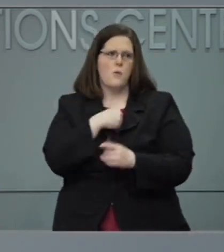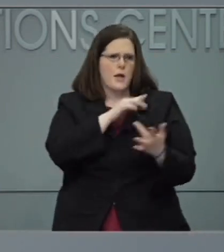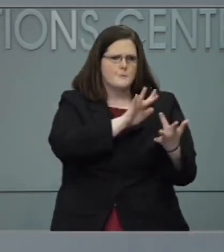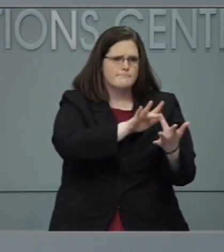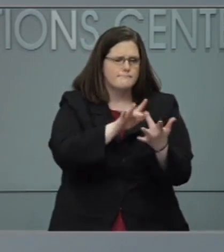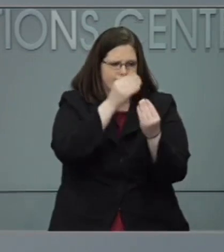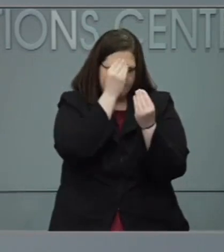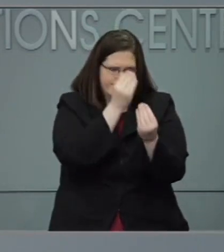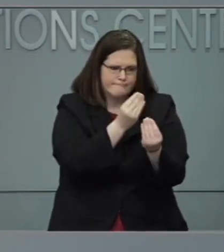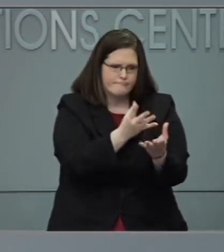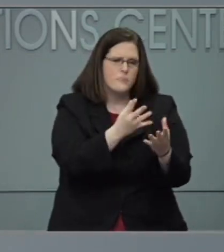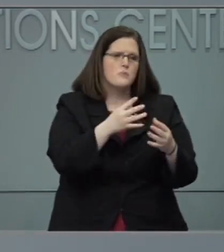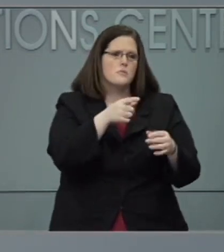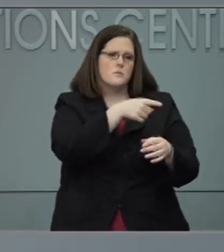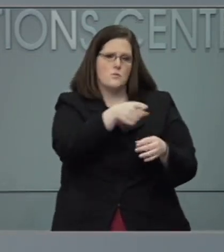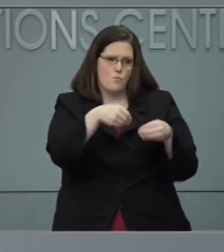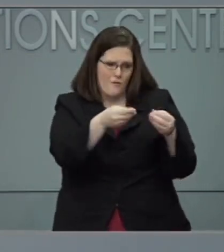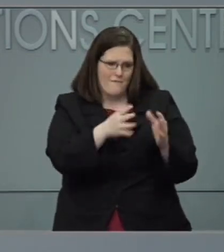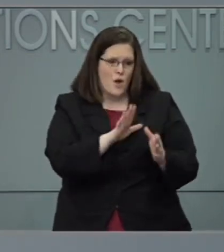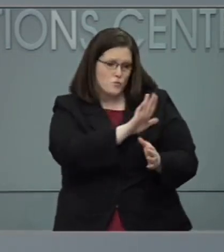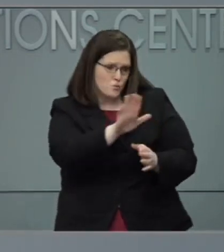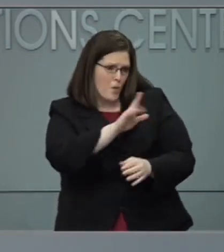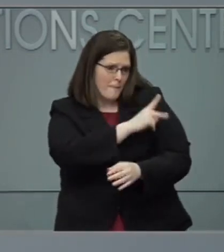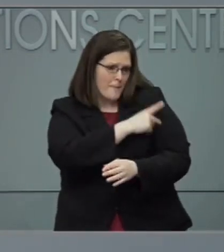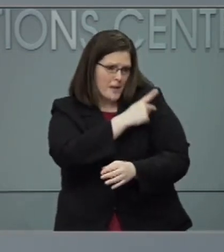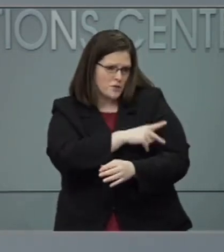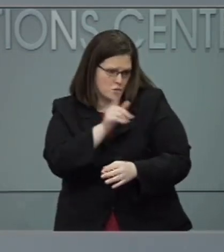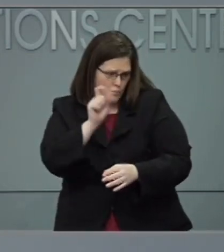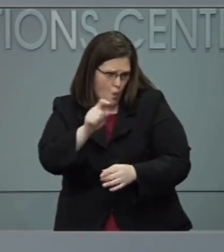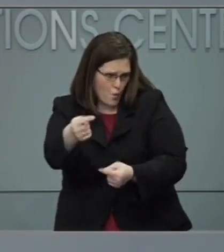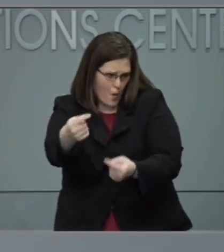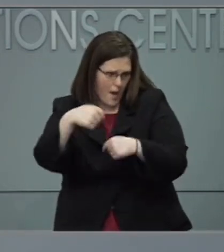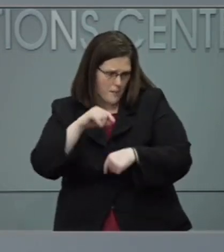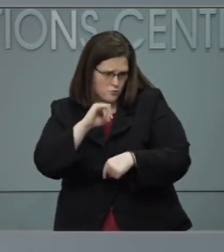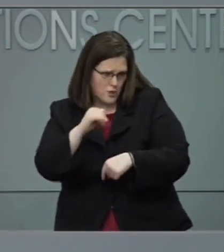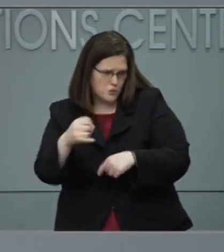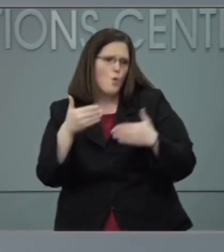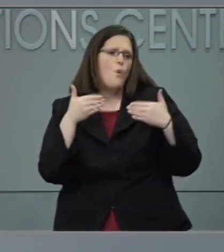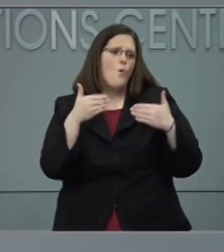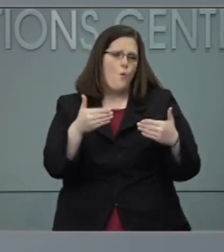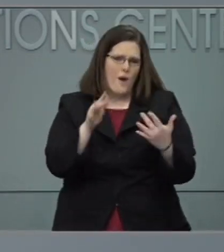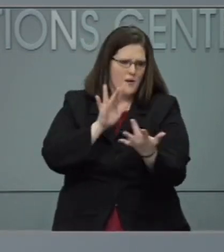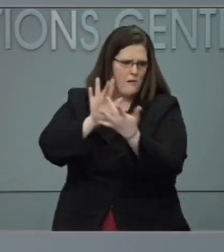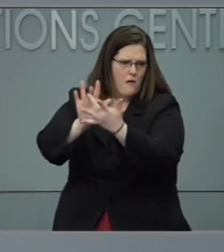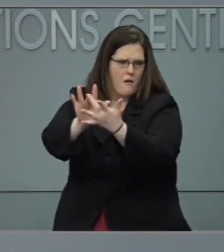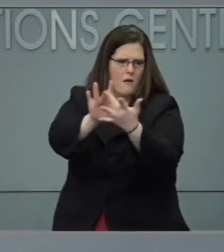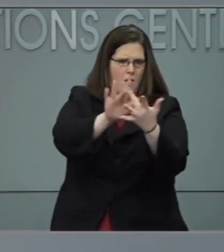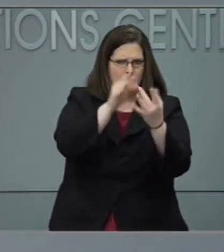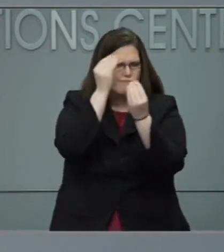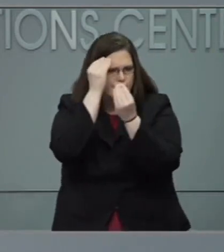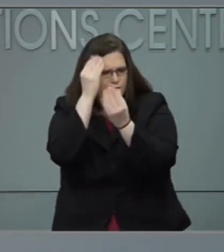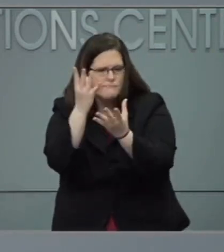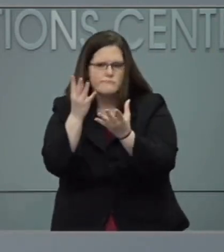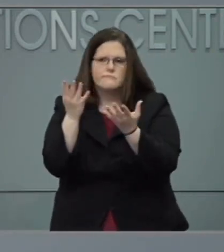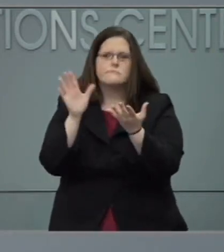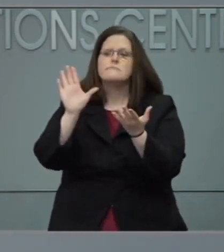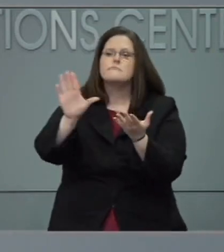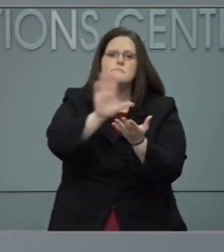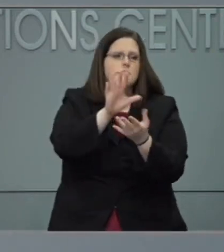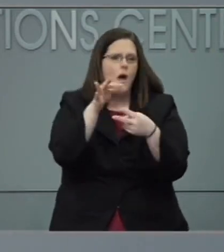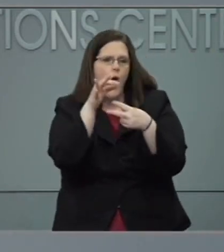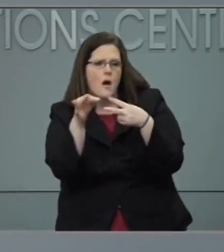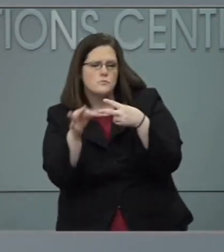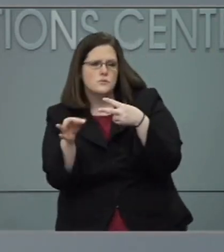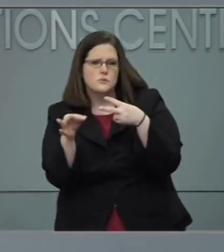to vaccine recipients who were scheduled for a Johnson & Johnson vaccine to let them know what their individual